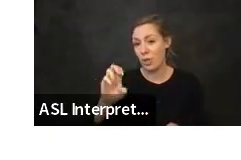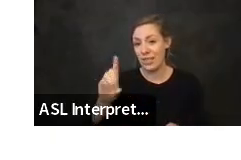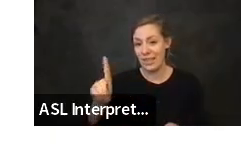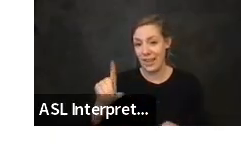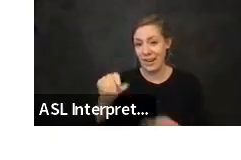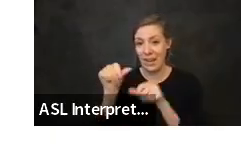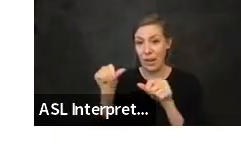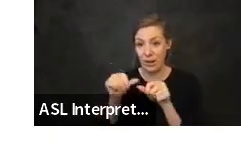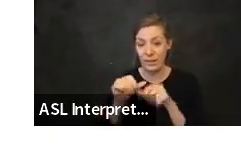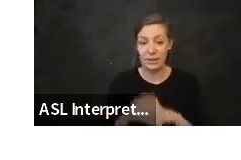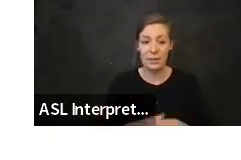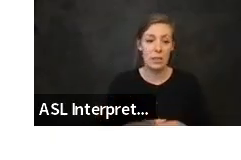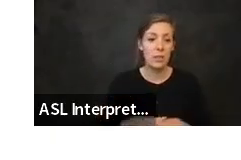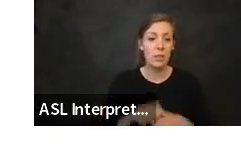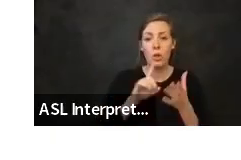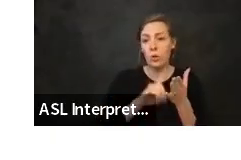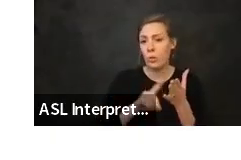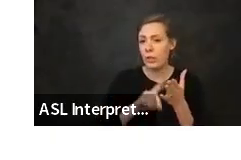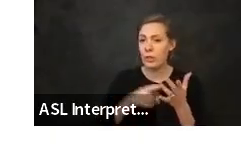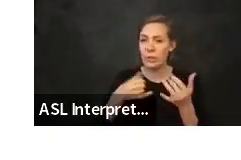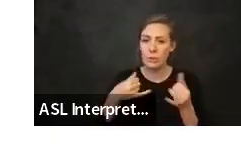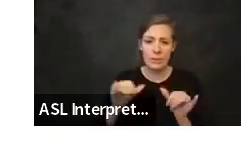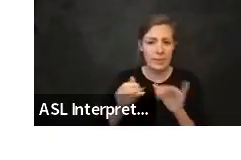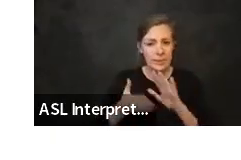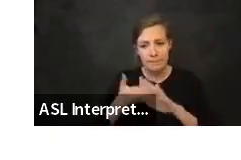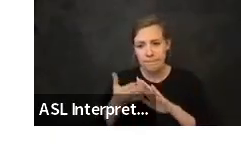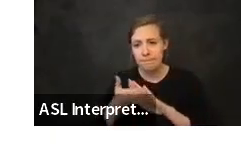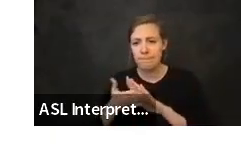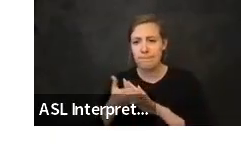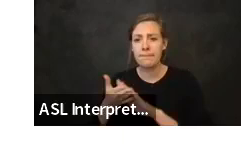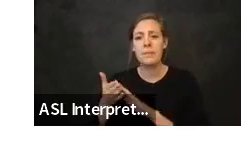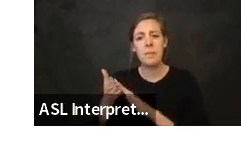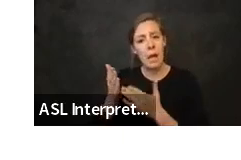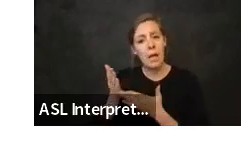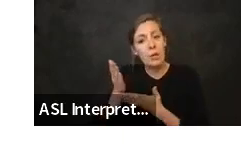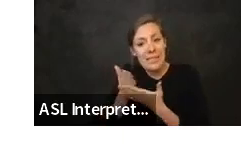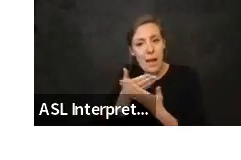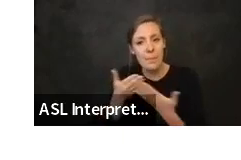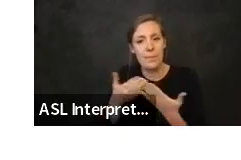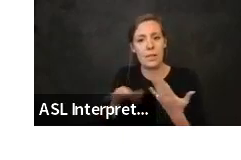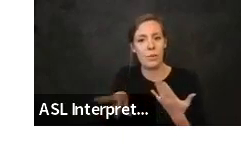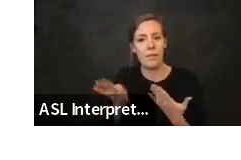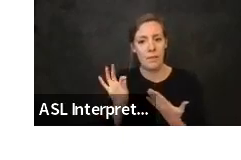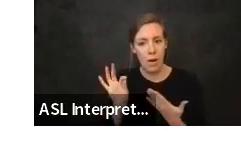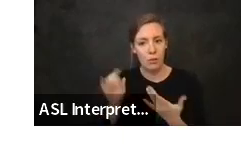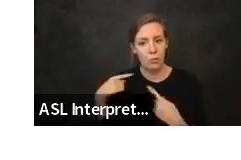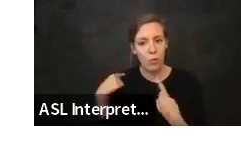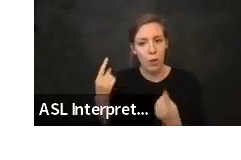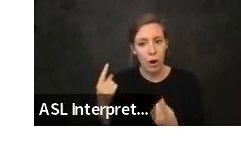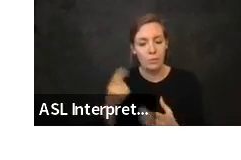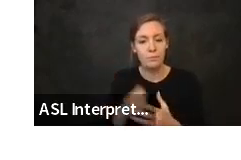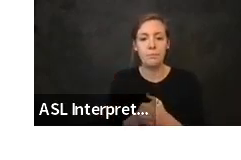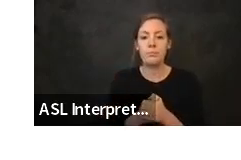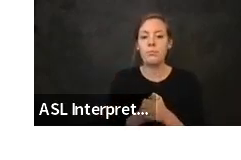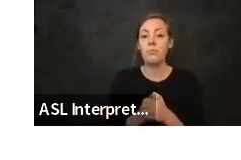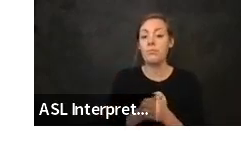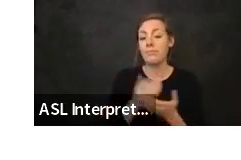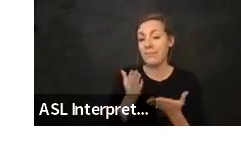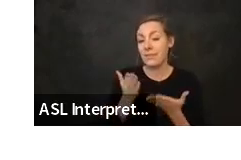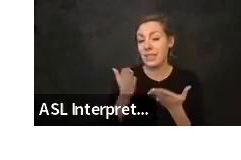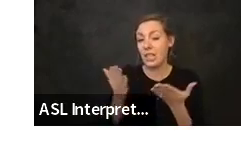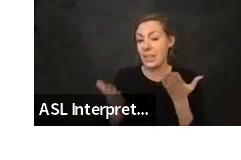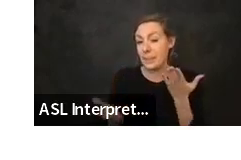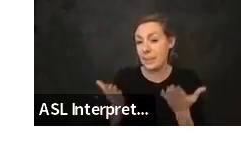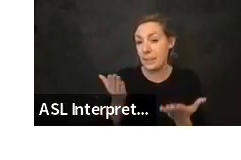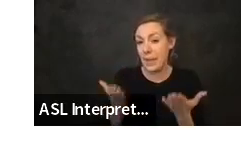While research is still underway, there are some initial findings. Some findings suggest the variant